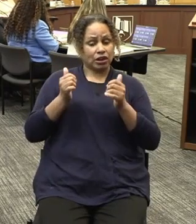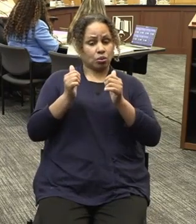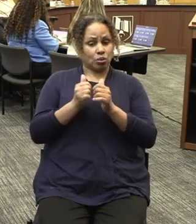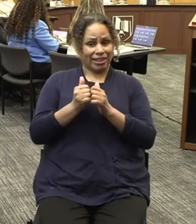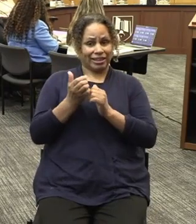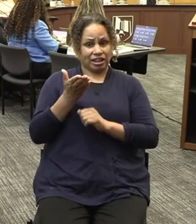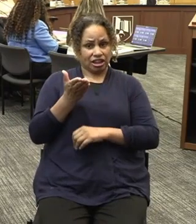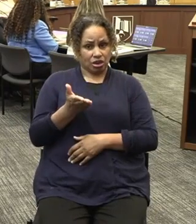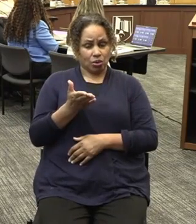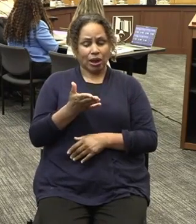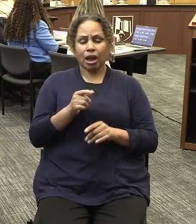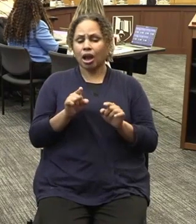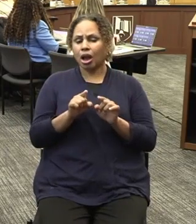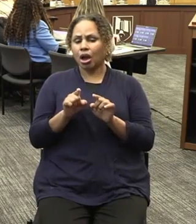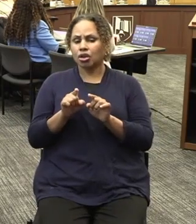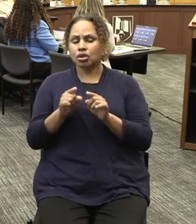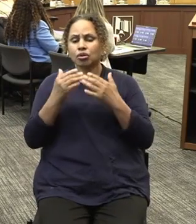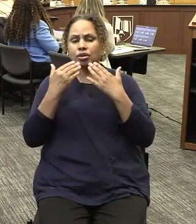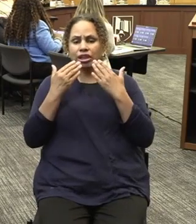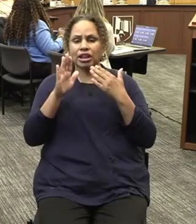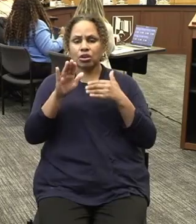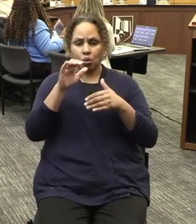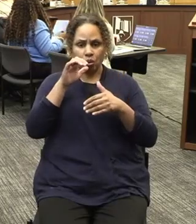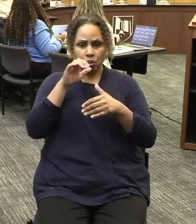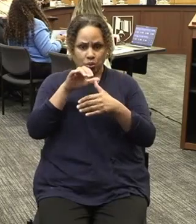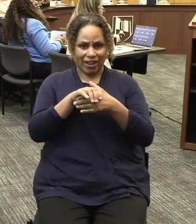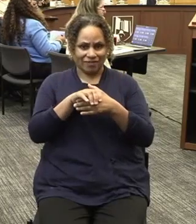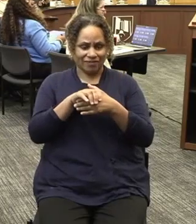But I also want to thank your wife,